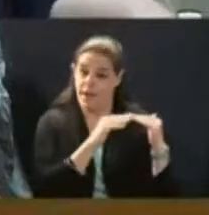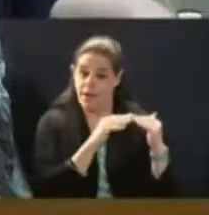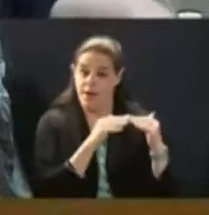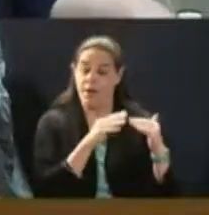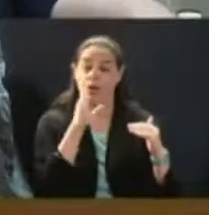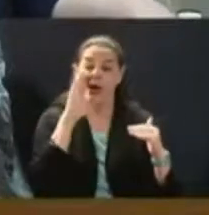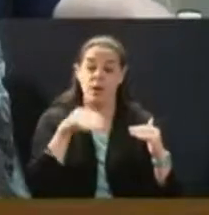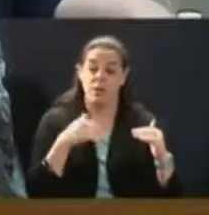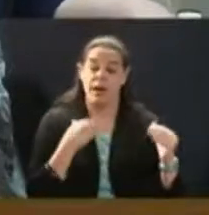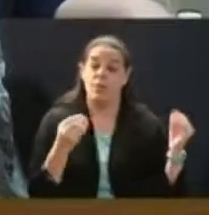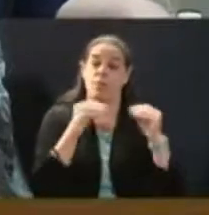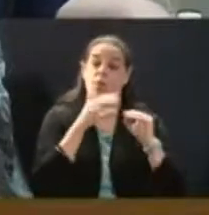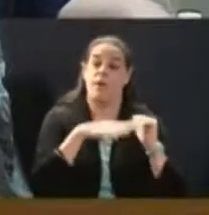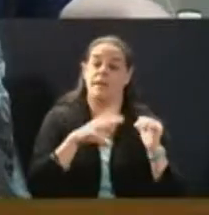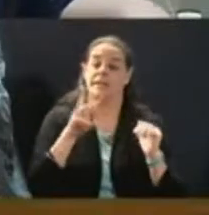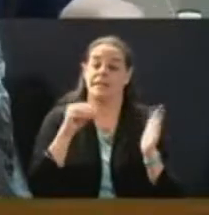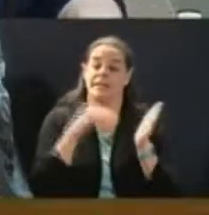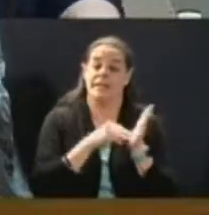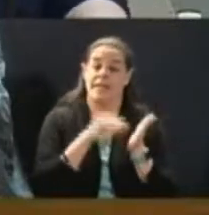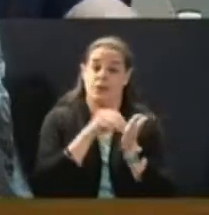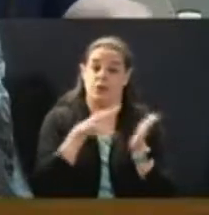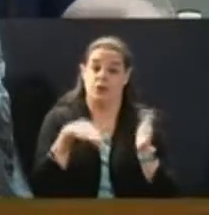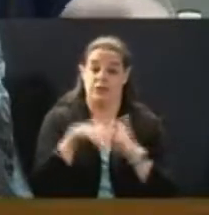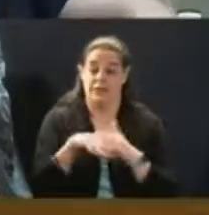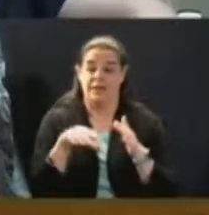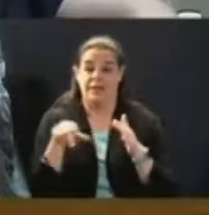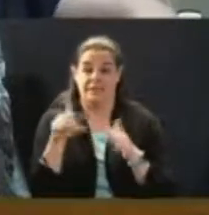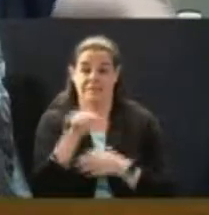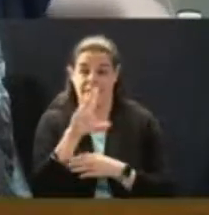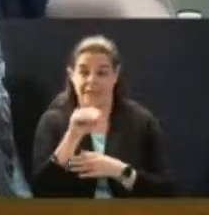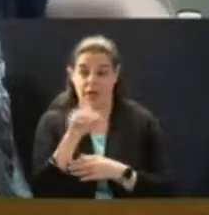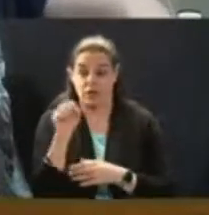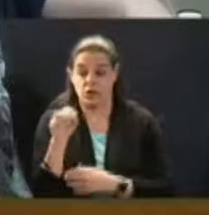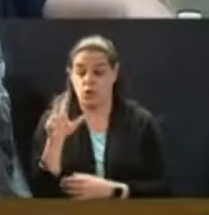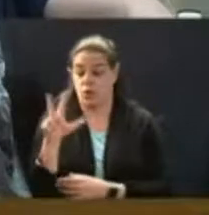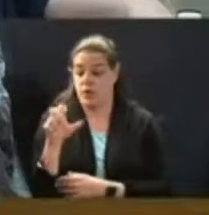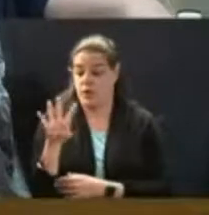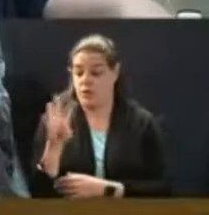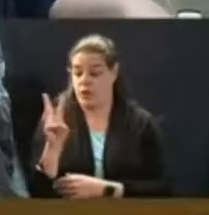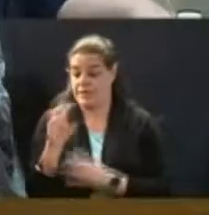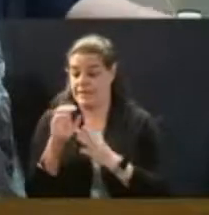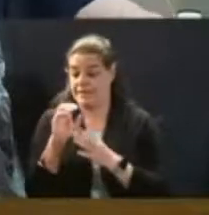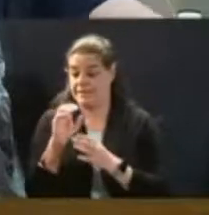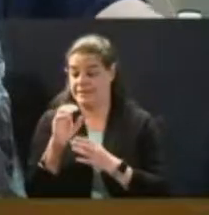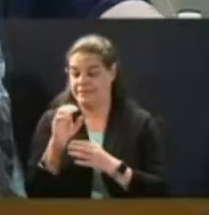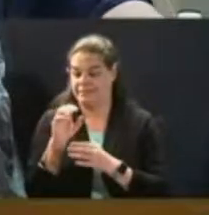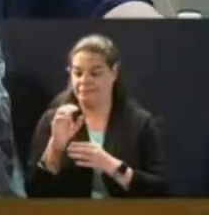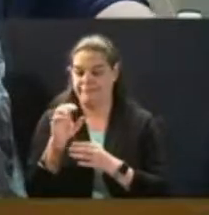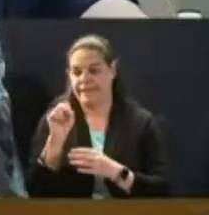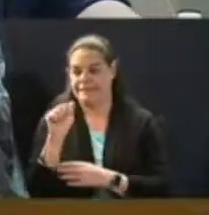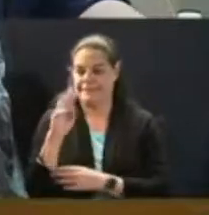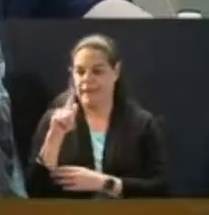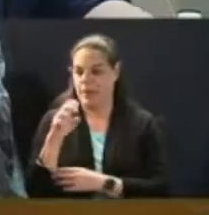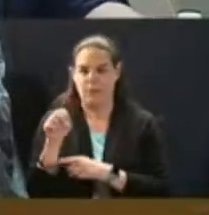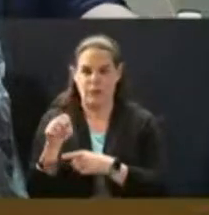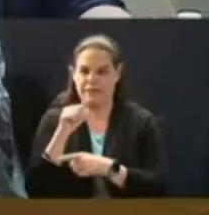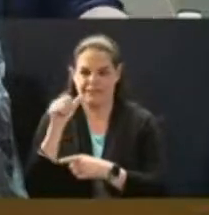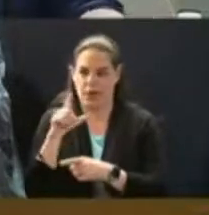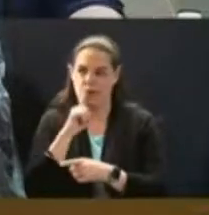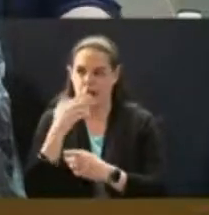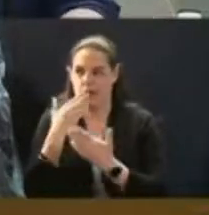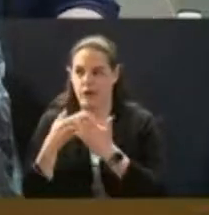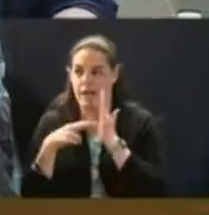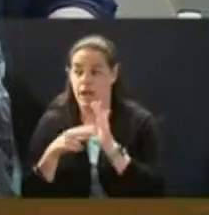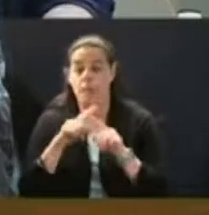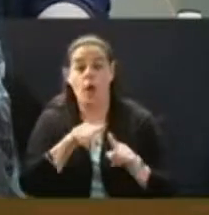that we have over 60,000 students in the system, so a 346 sample is not representative. But of the people who chose to elevate